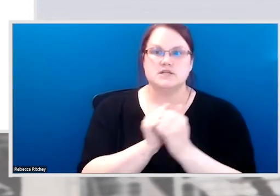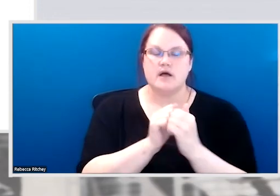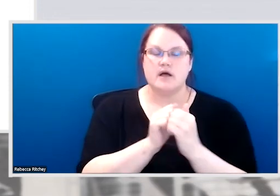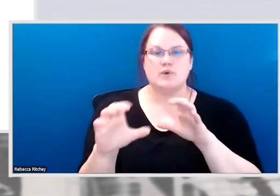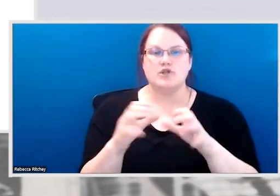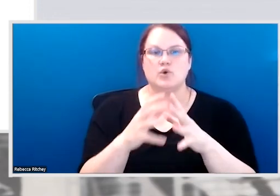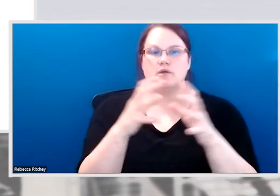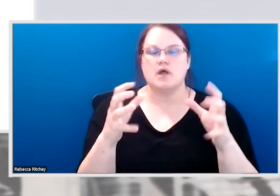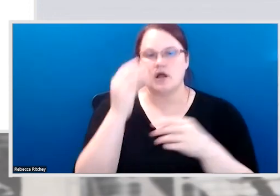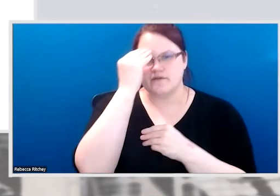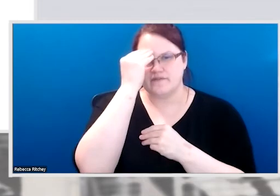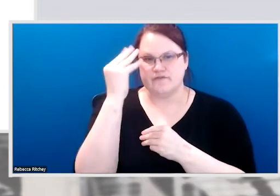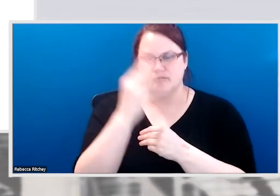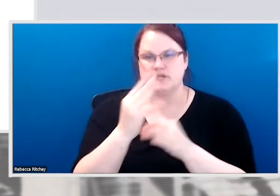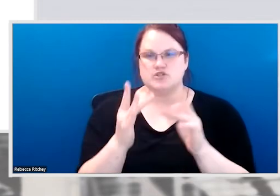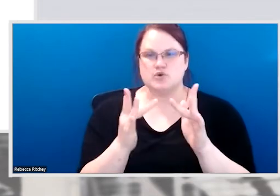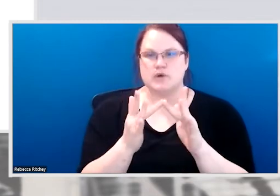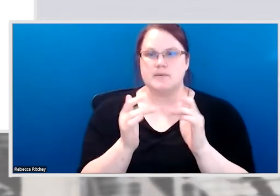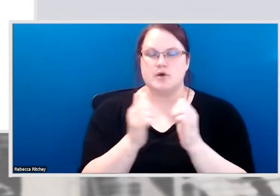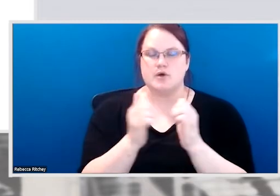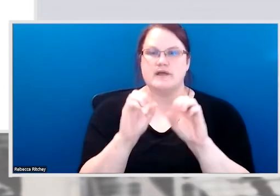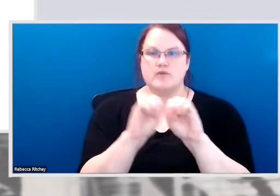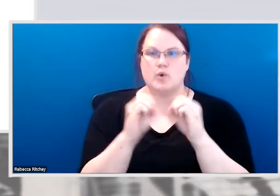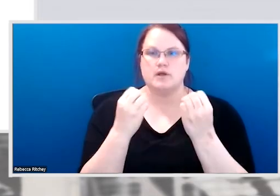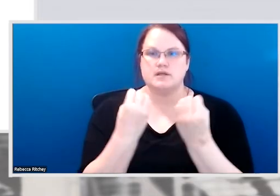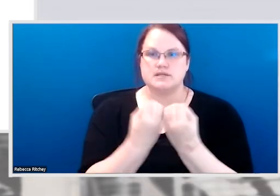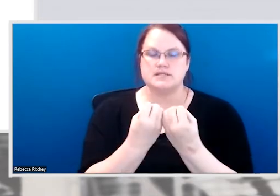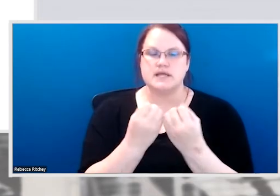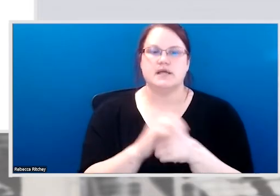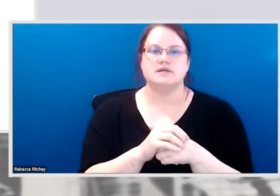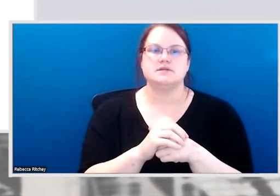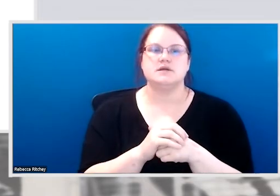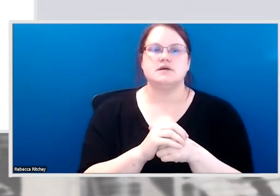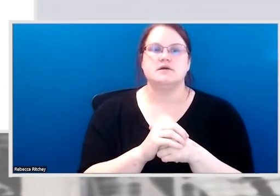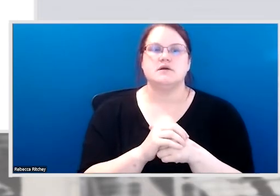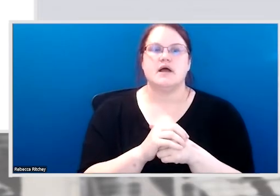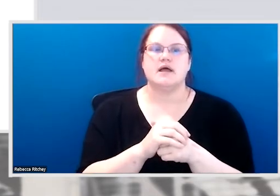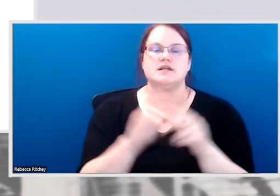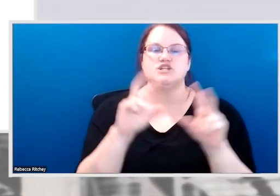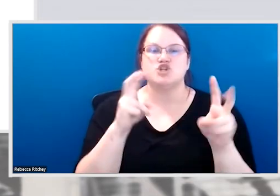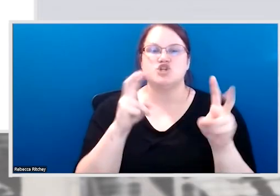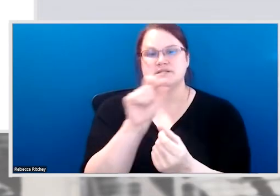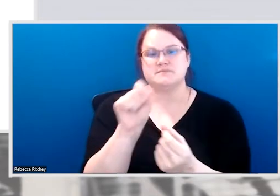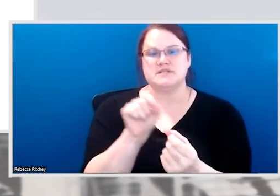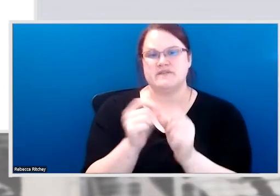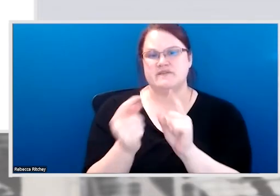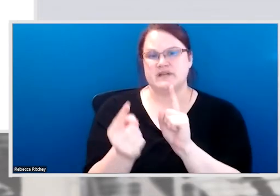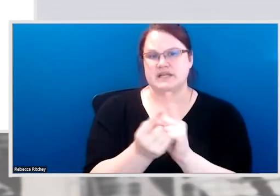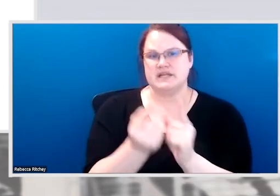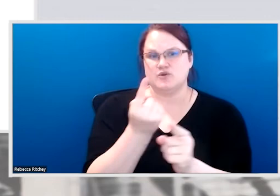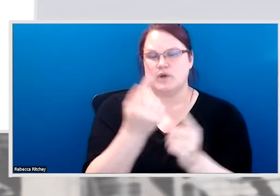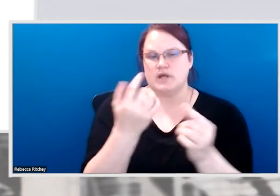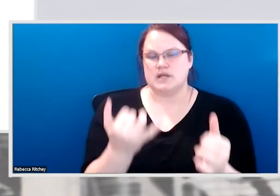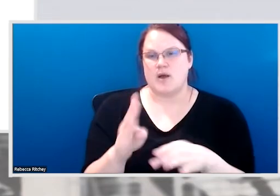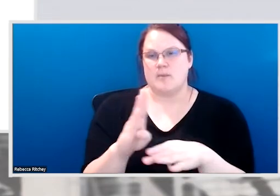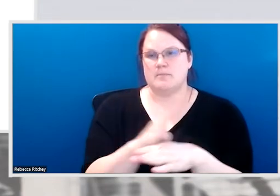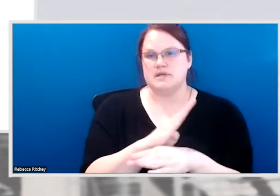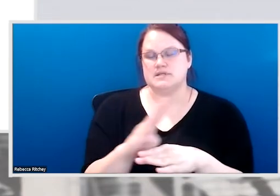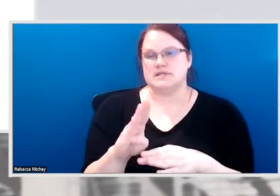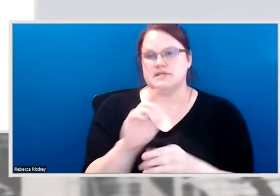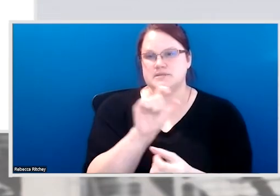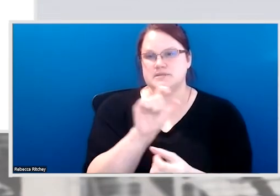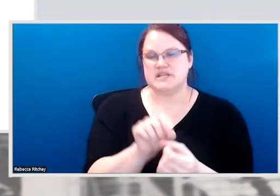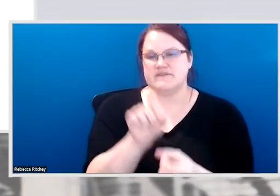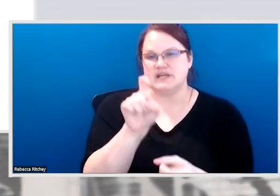our organizations and topic-specific meetings. And right now we're working on a business district needs survey that